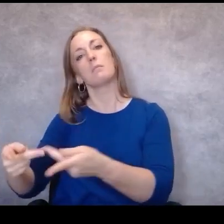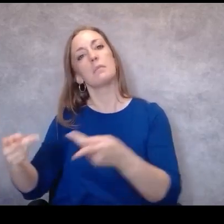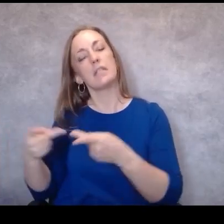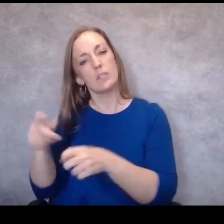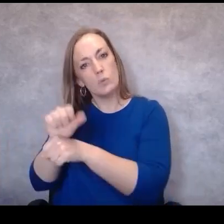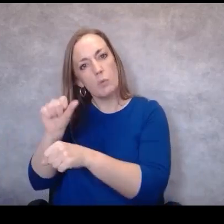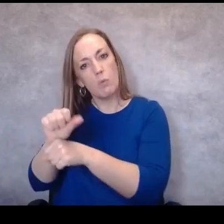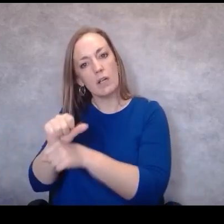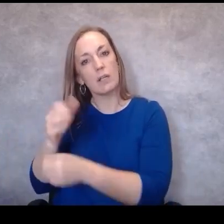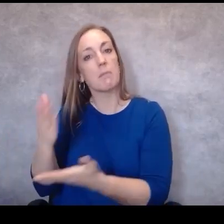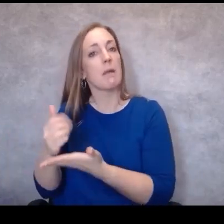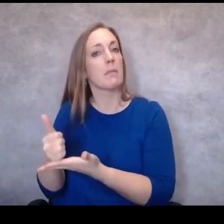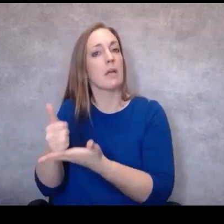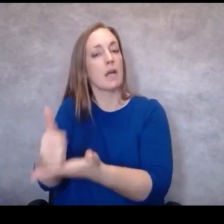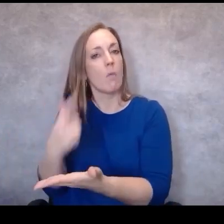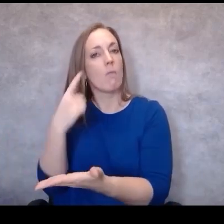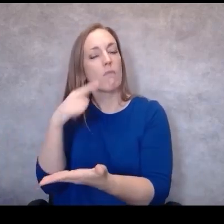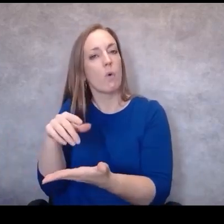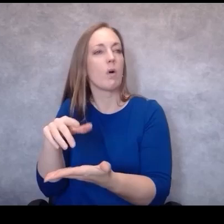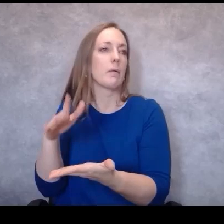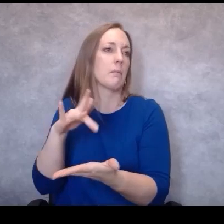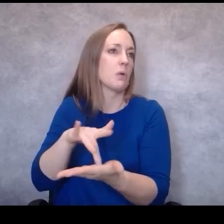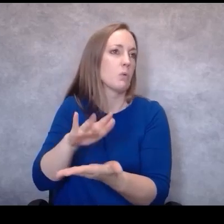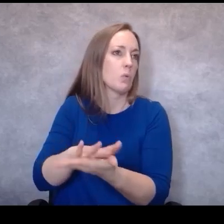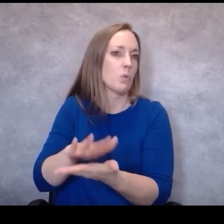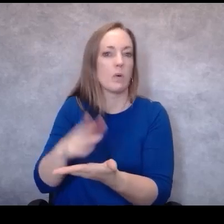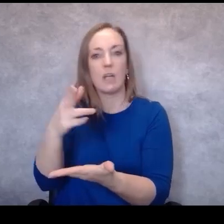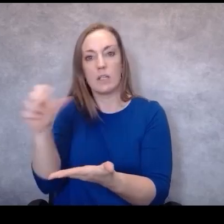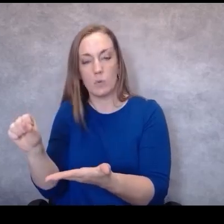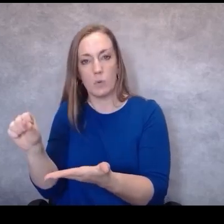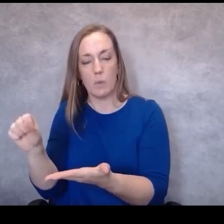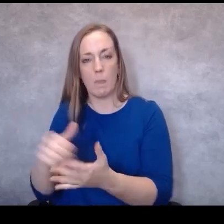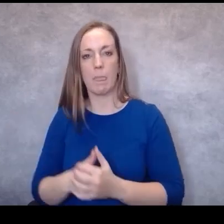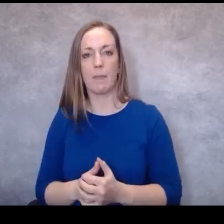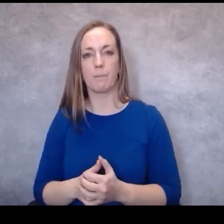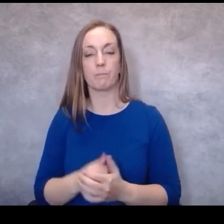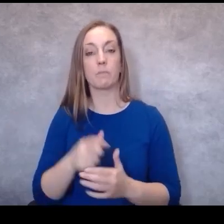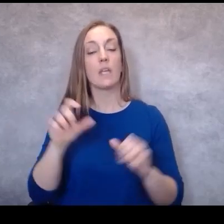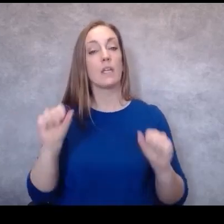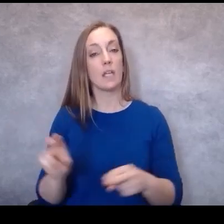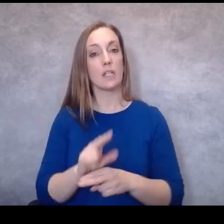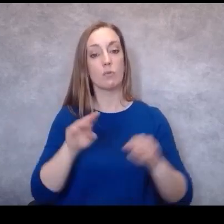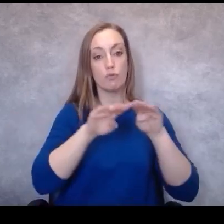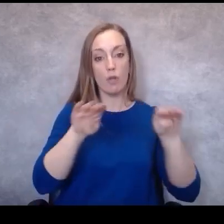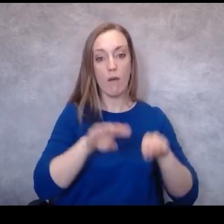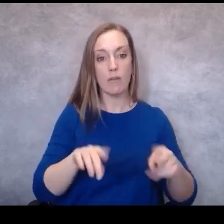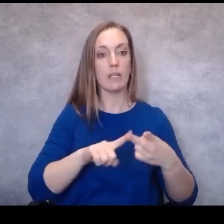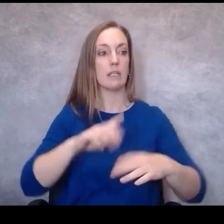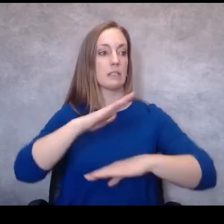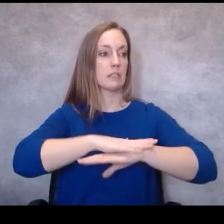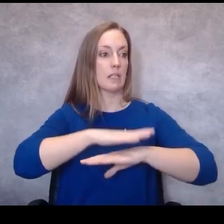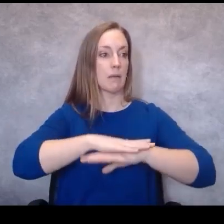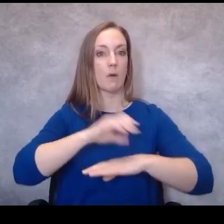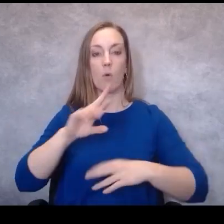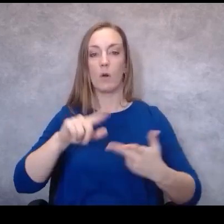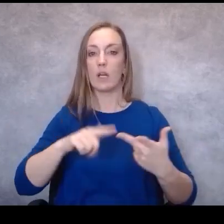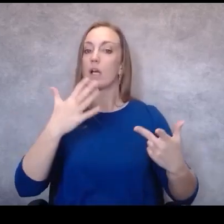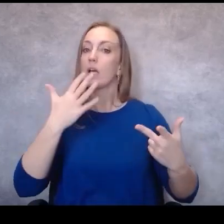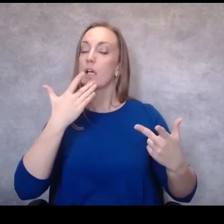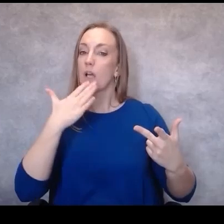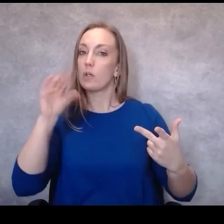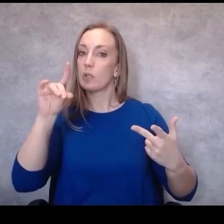helpful in a middle or high school setting. Using shelving, tables, or color-coded labels, such as "Your group